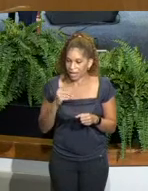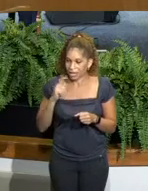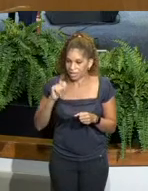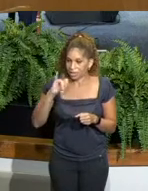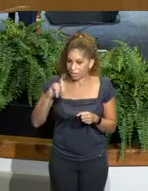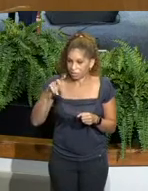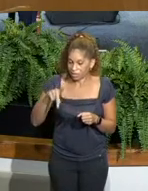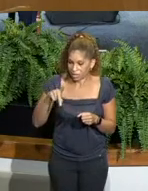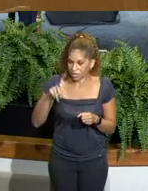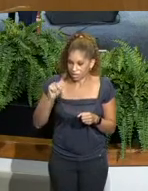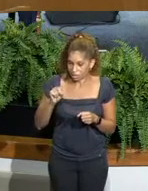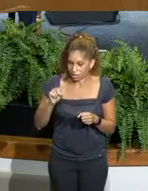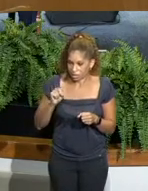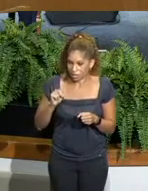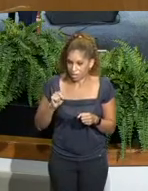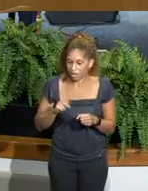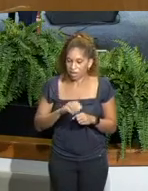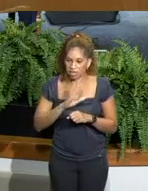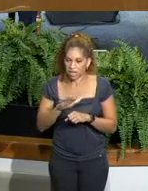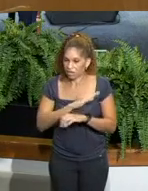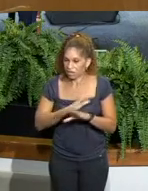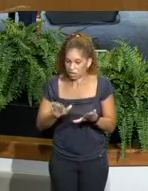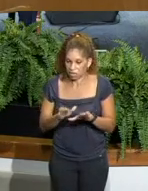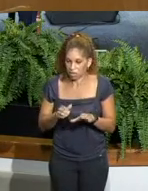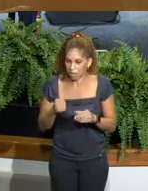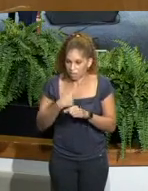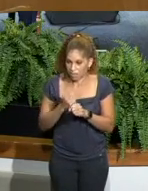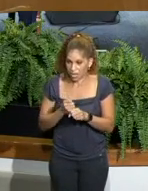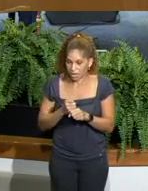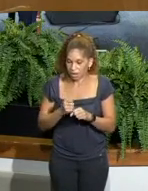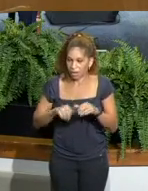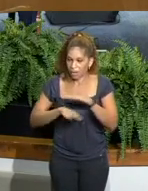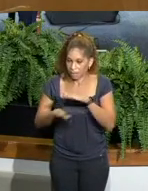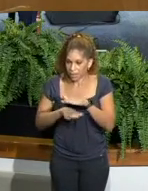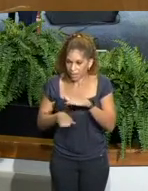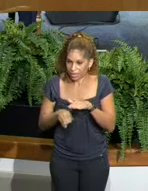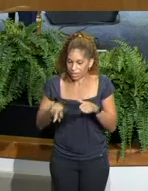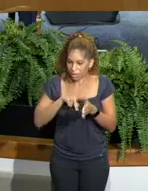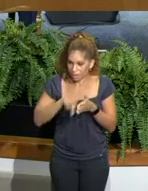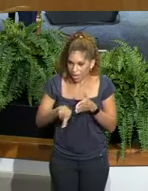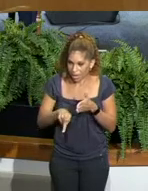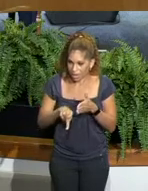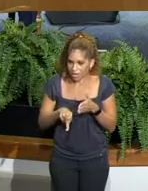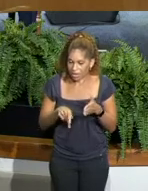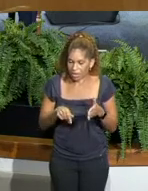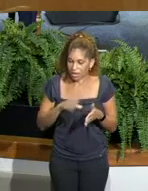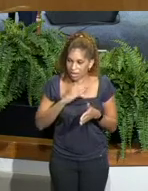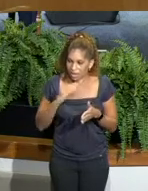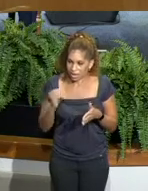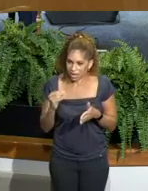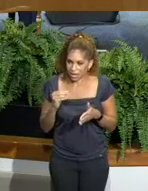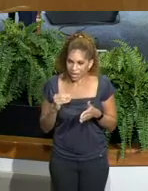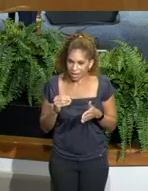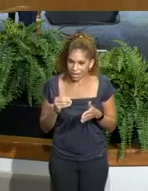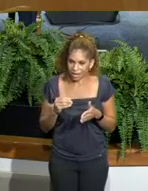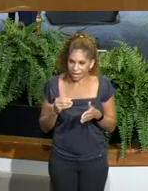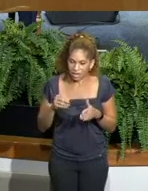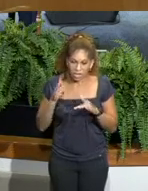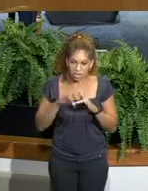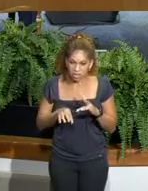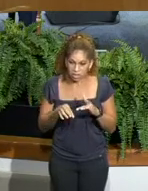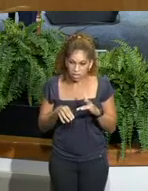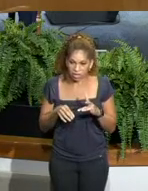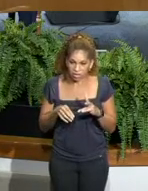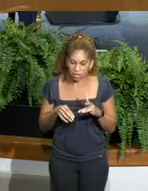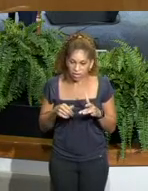relief because they did not make a base pay. We've not raised the minimum wage for 13 years. And it took